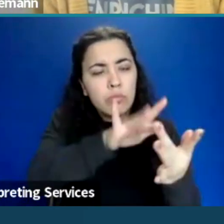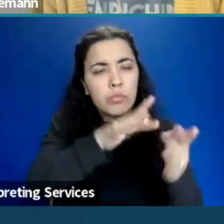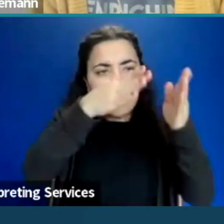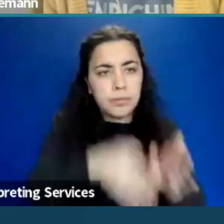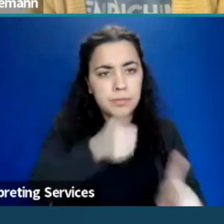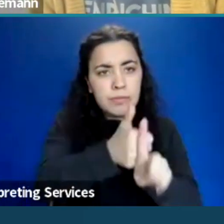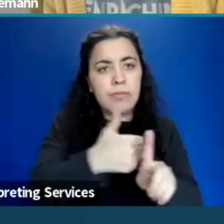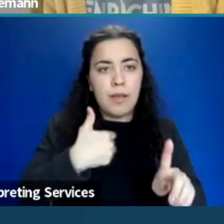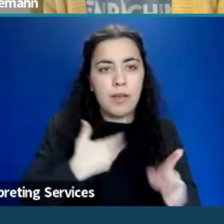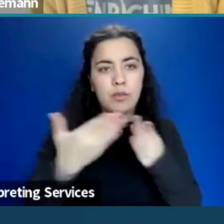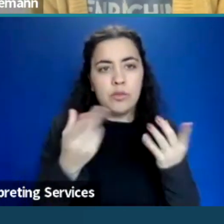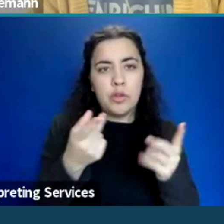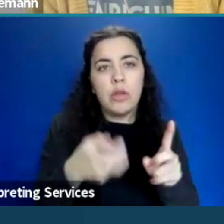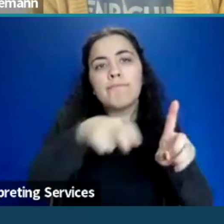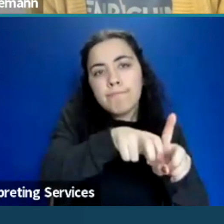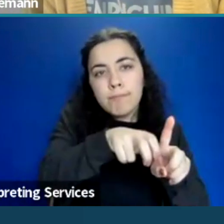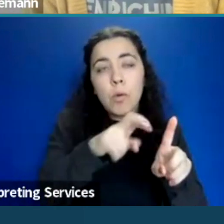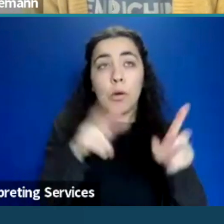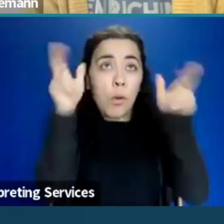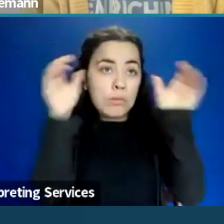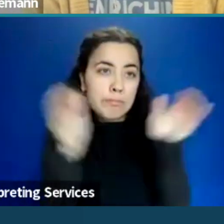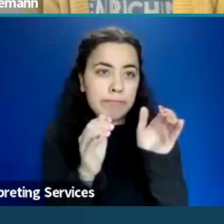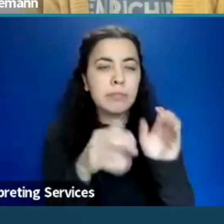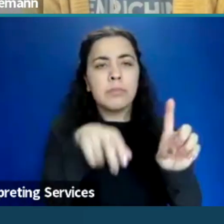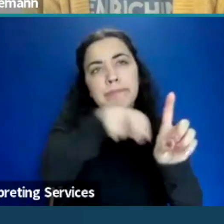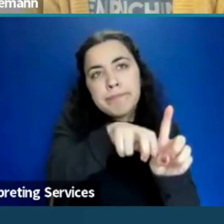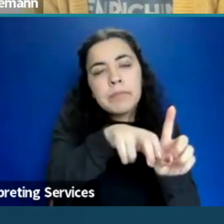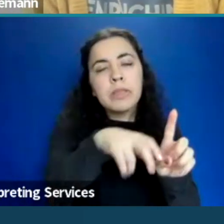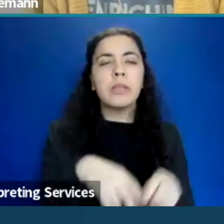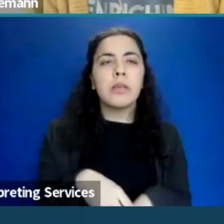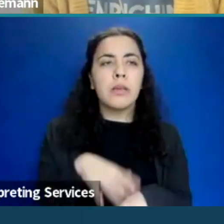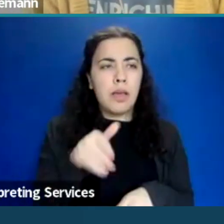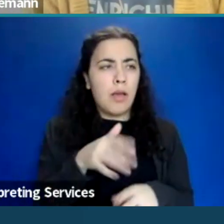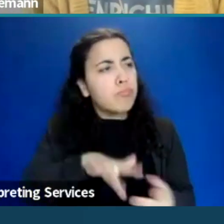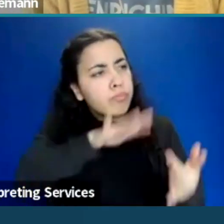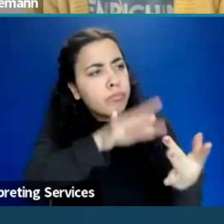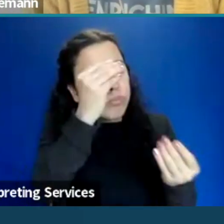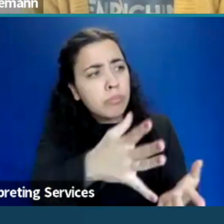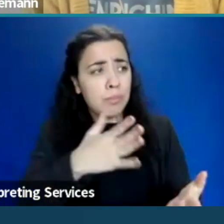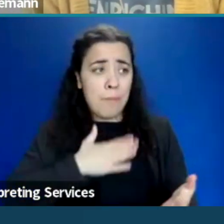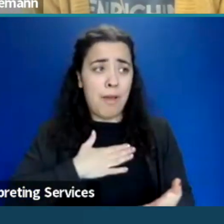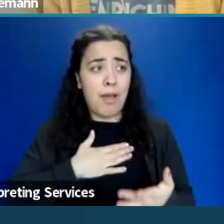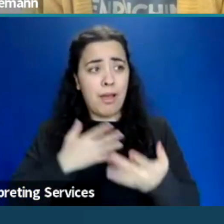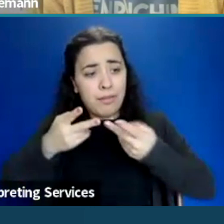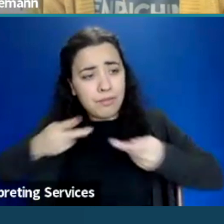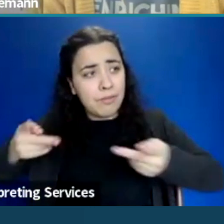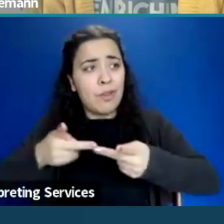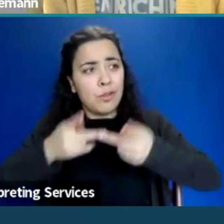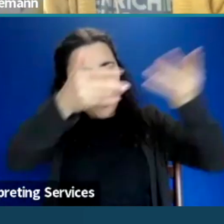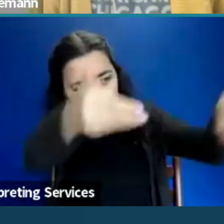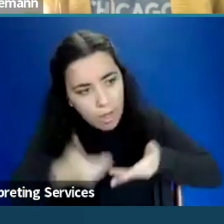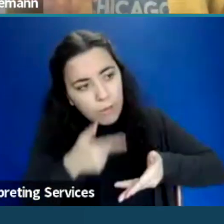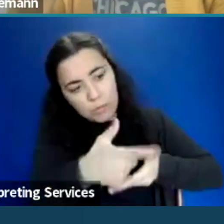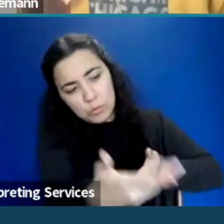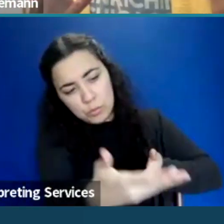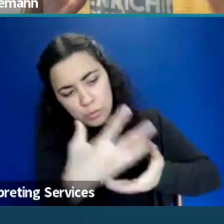working with service dogs or horses to get them to know that their venue is welcoming and that they are included?